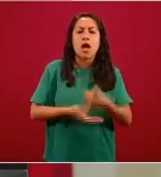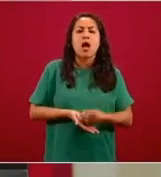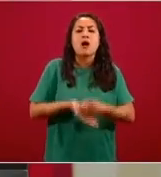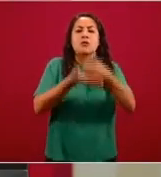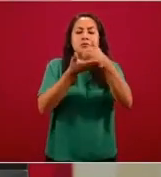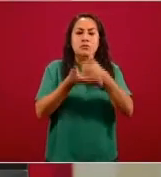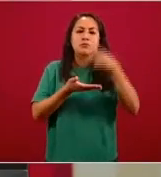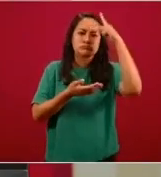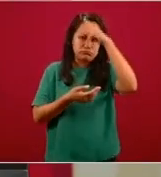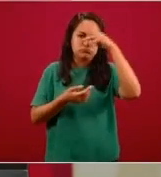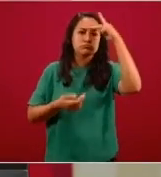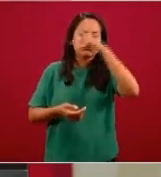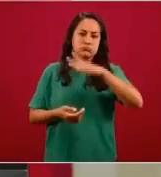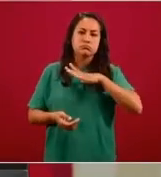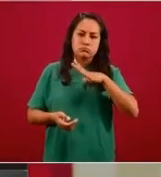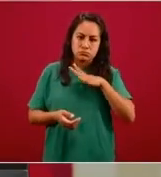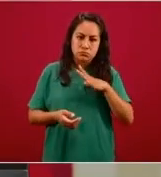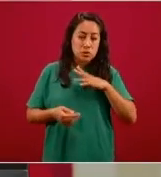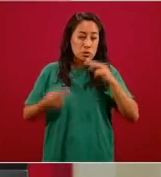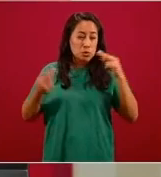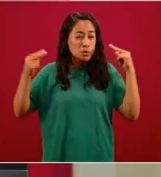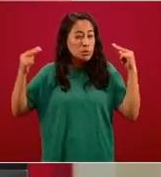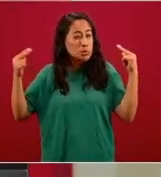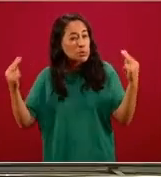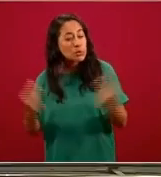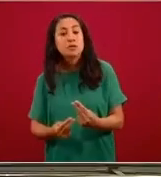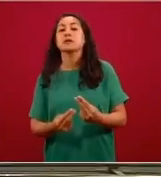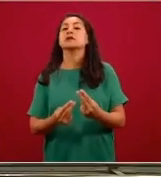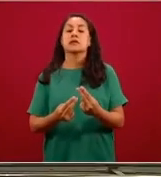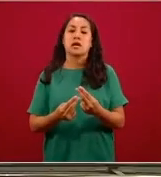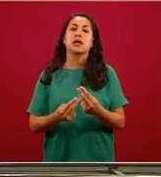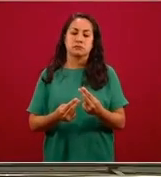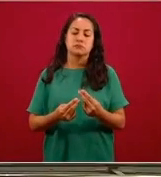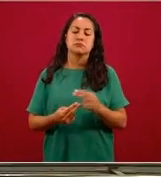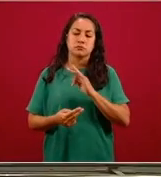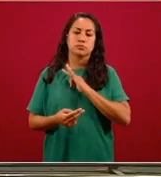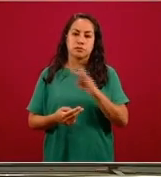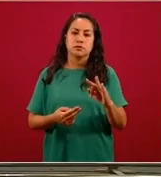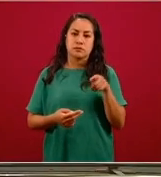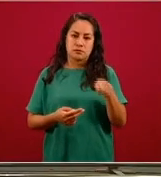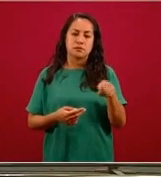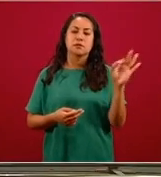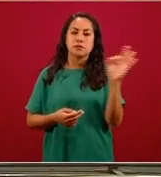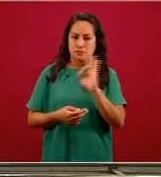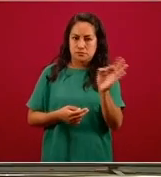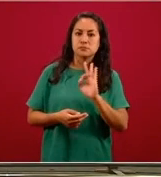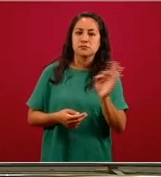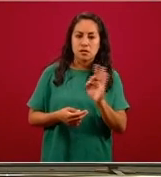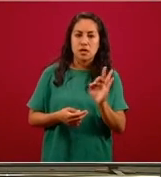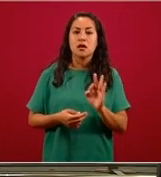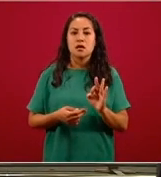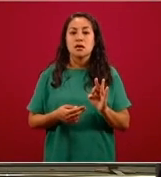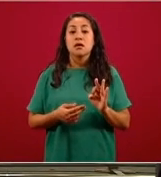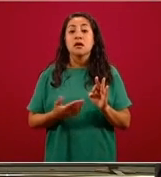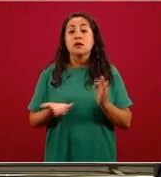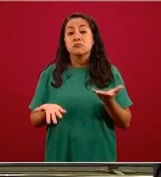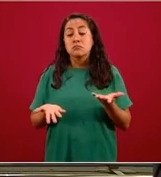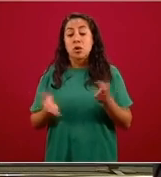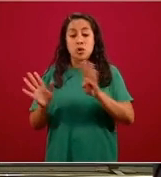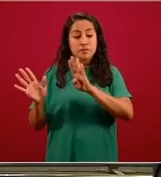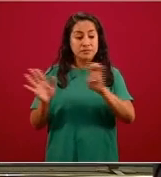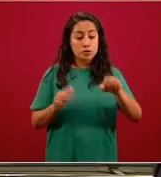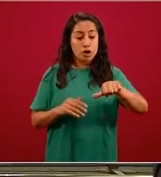get information right there, right at that phone number. And if it's an emergency for mental health, that's going to go straight